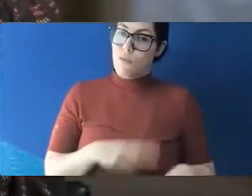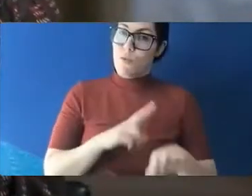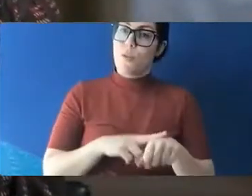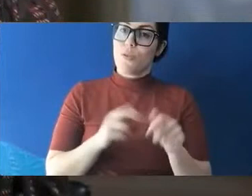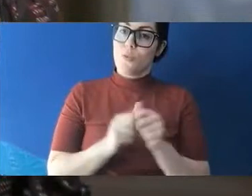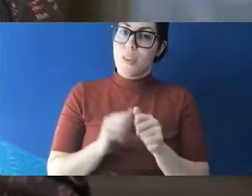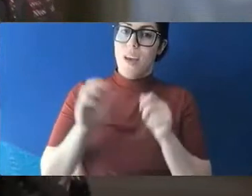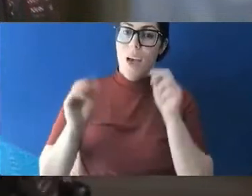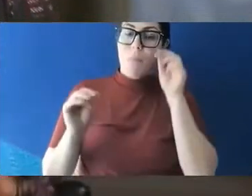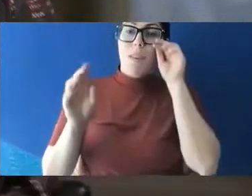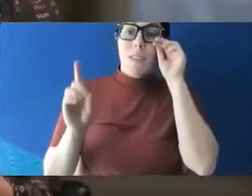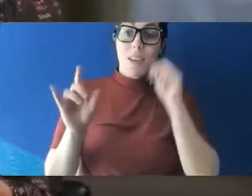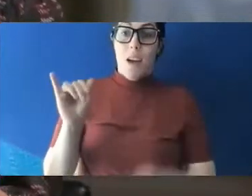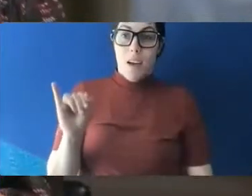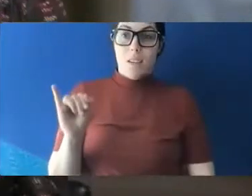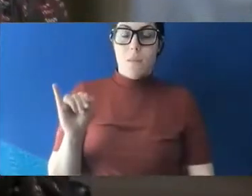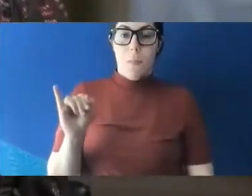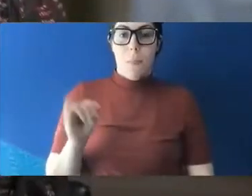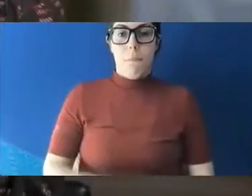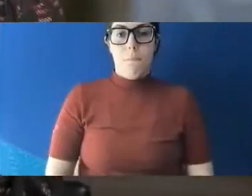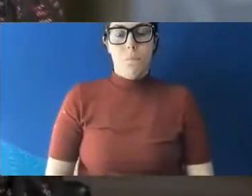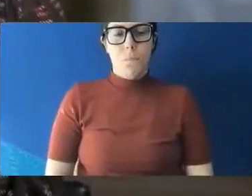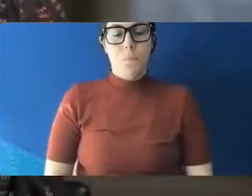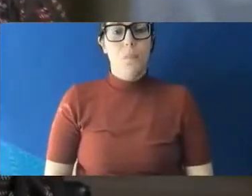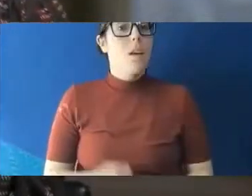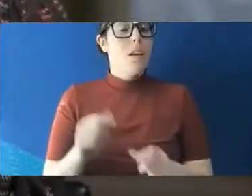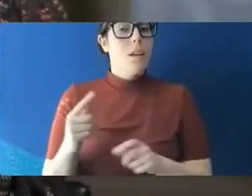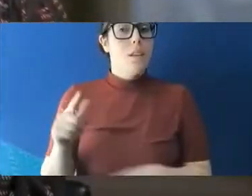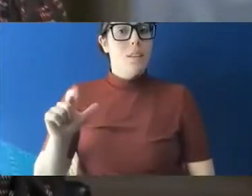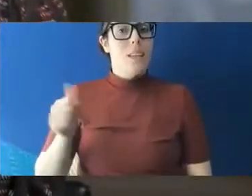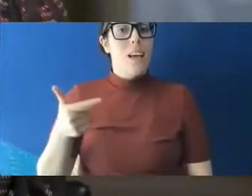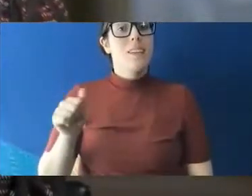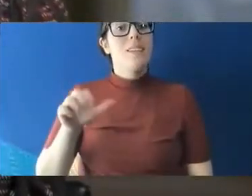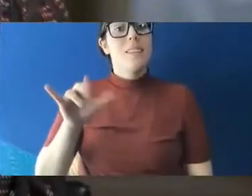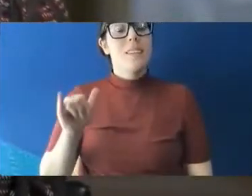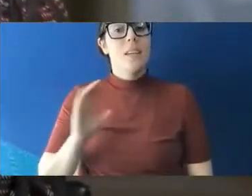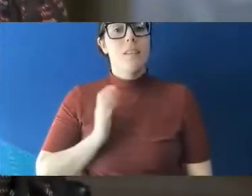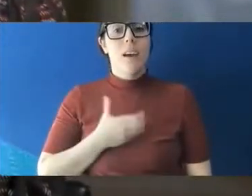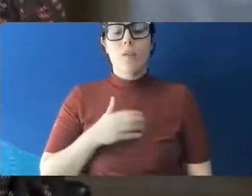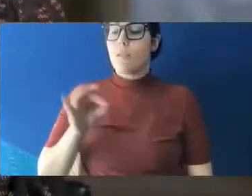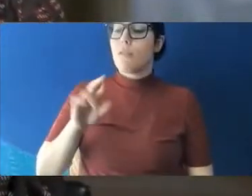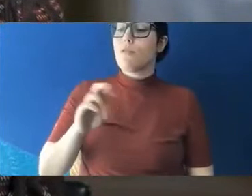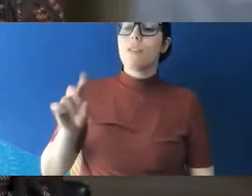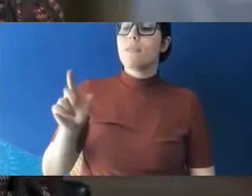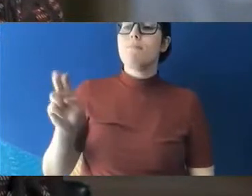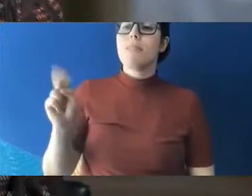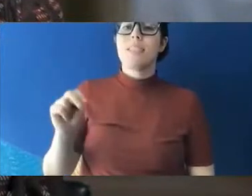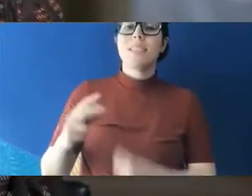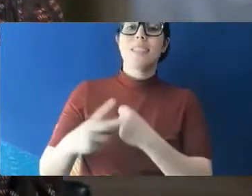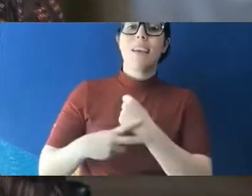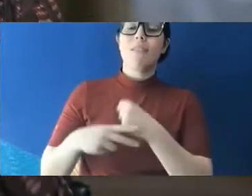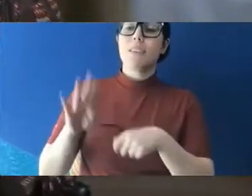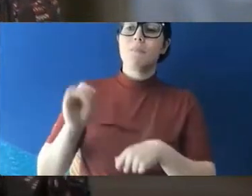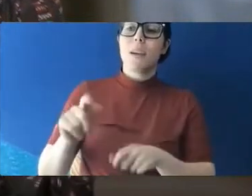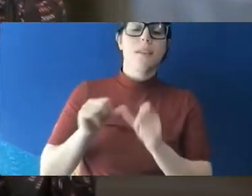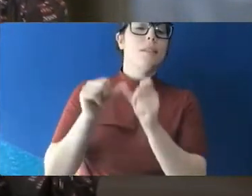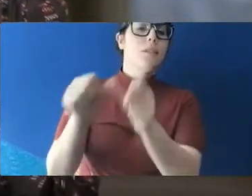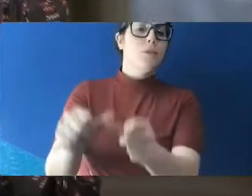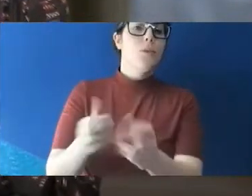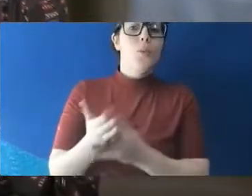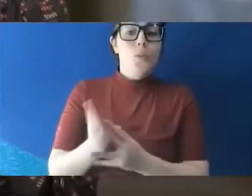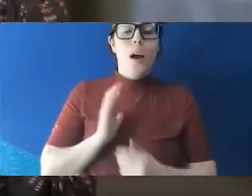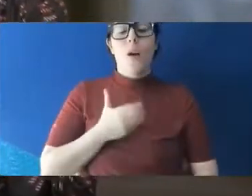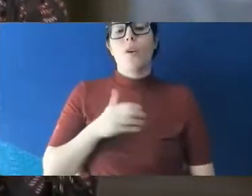with MDIs. The legacy of the Freedman Savings Bank lives on today through our nation's MDIs,